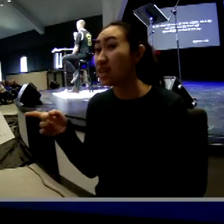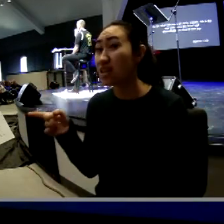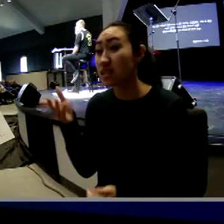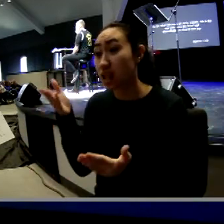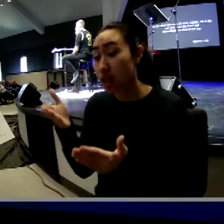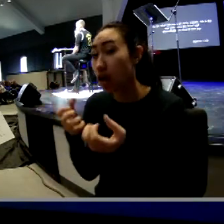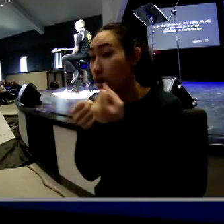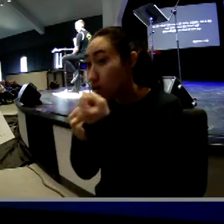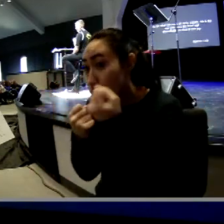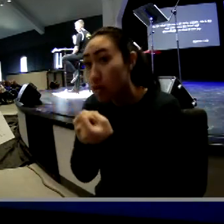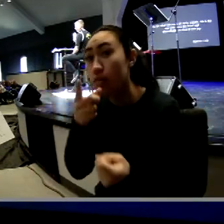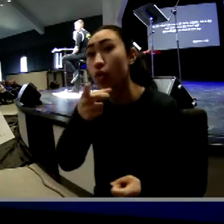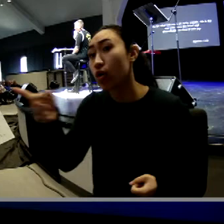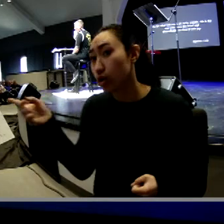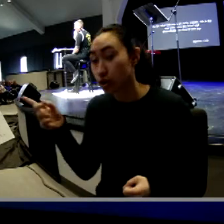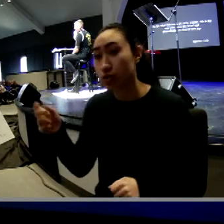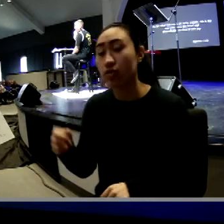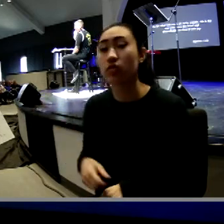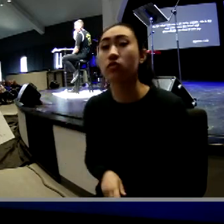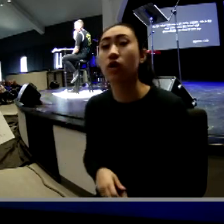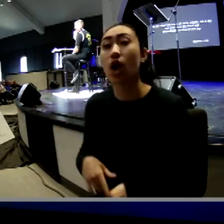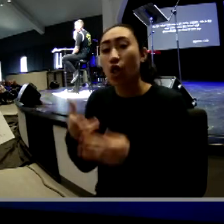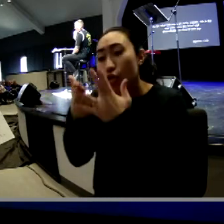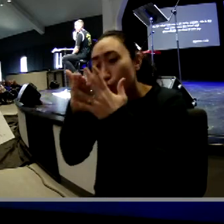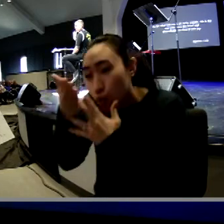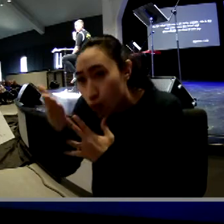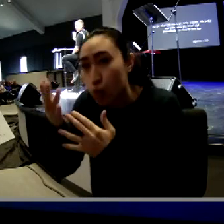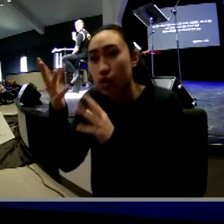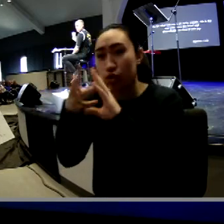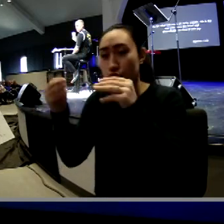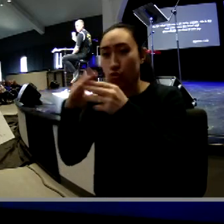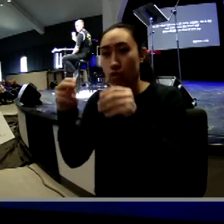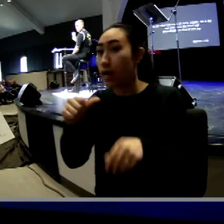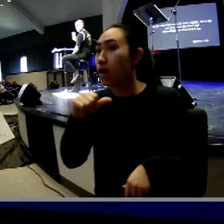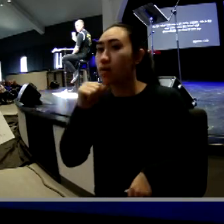just I want to say the word damn tragedy.